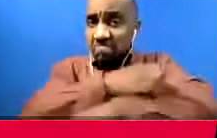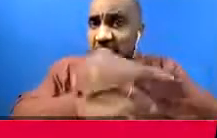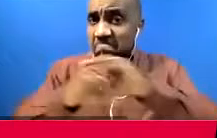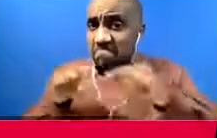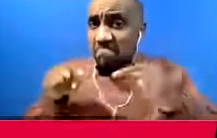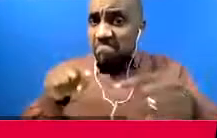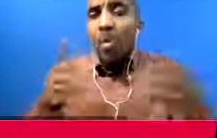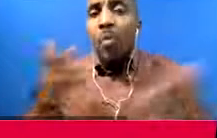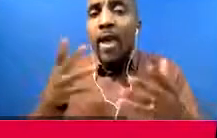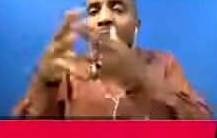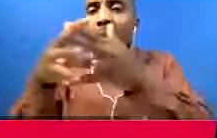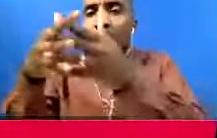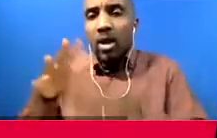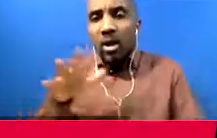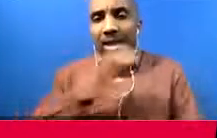US and in Palestine, Israel.